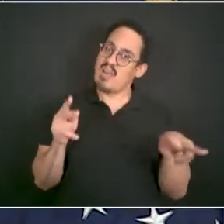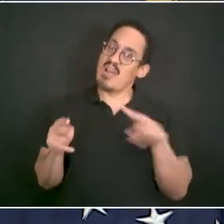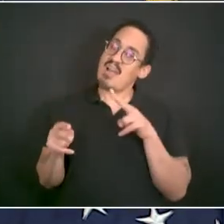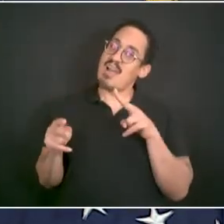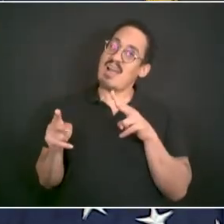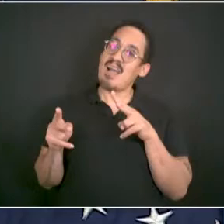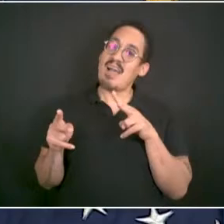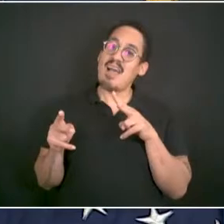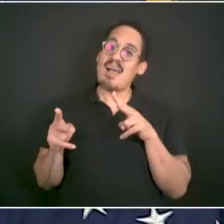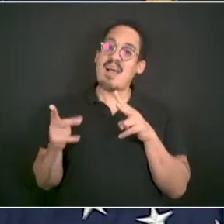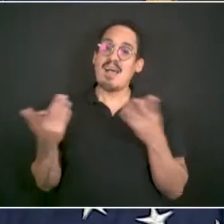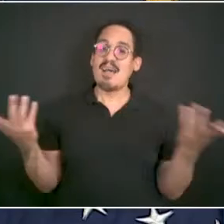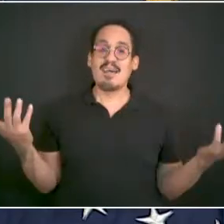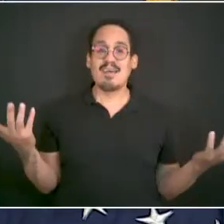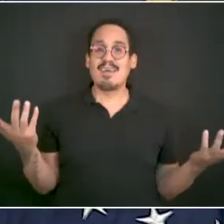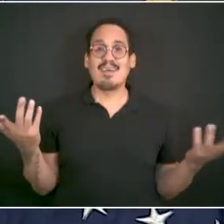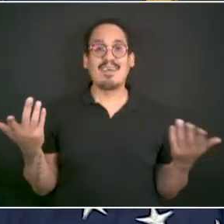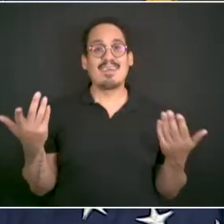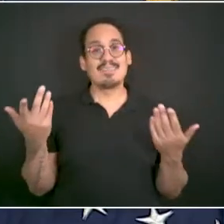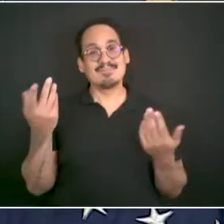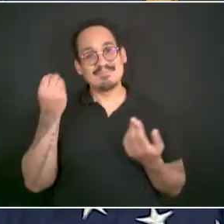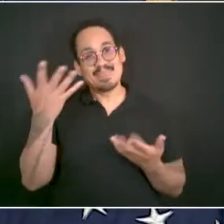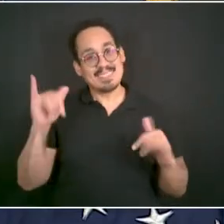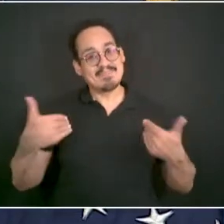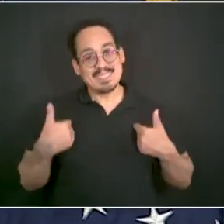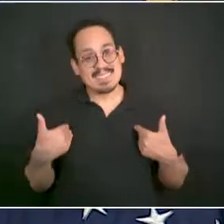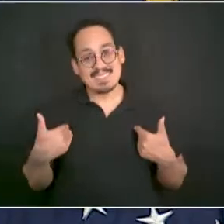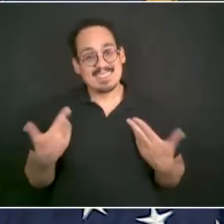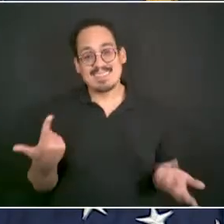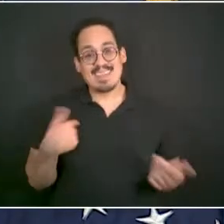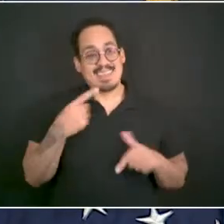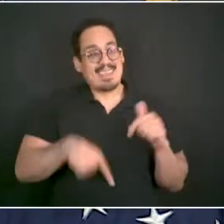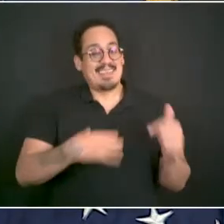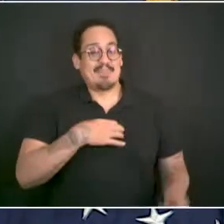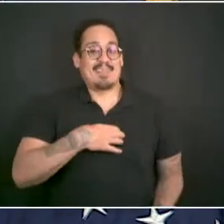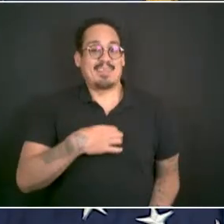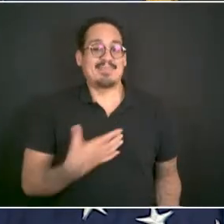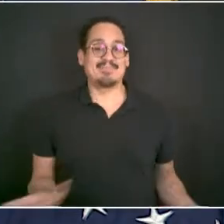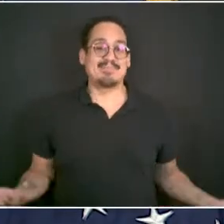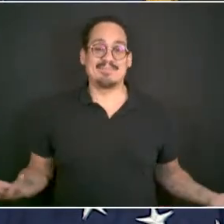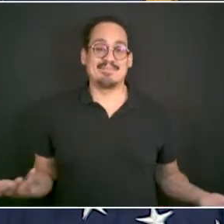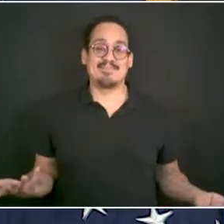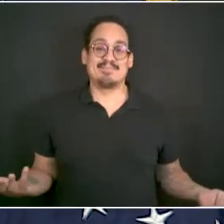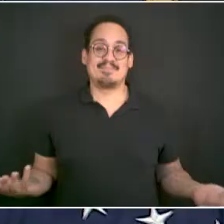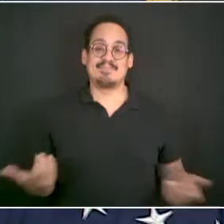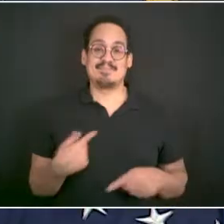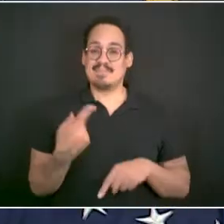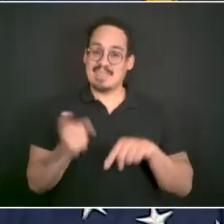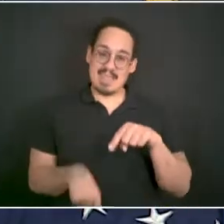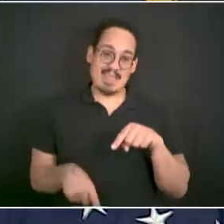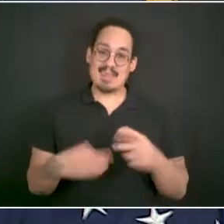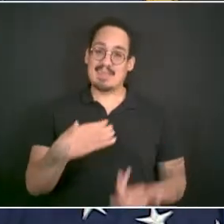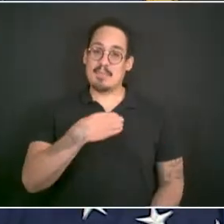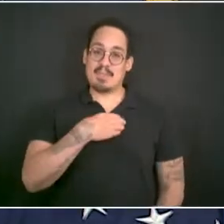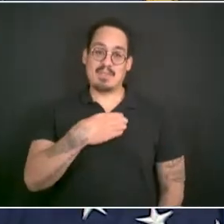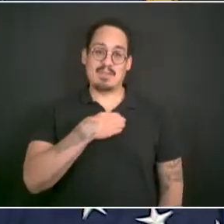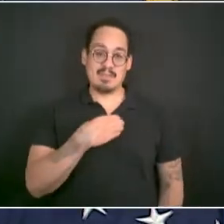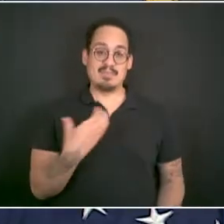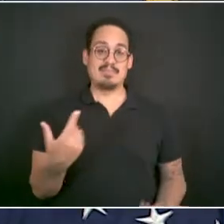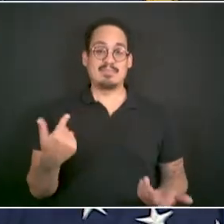folks, I'm the mayor. I cannot complain. I just can't complain. I went